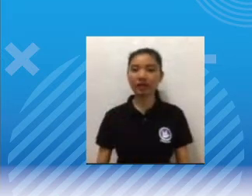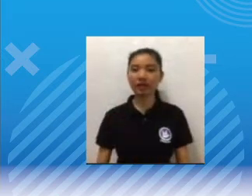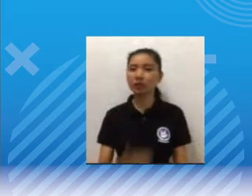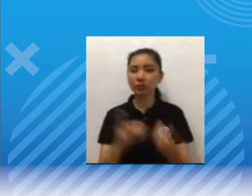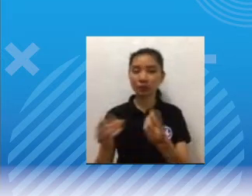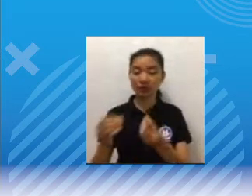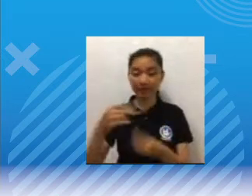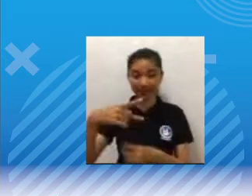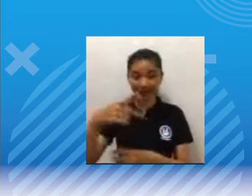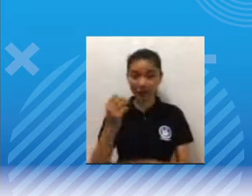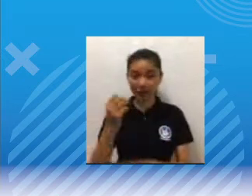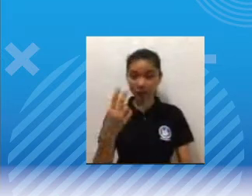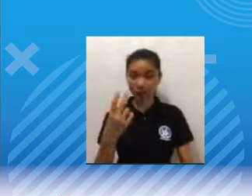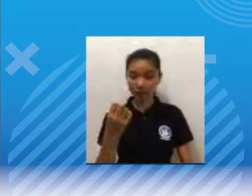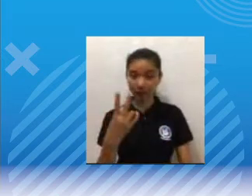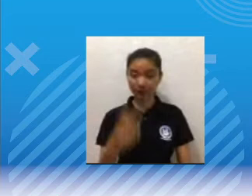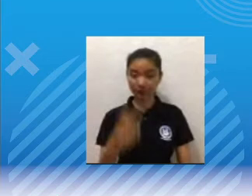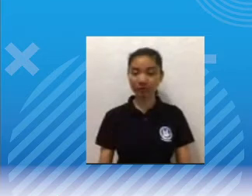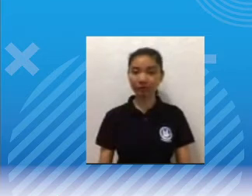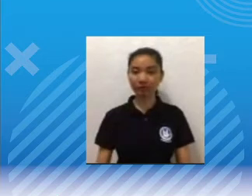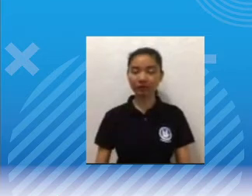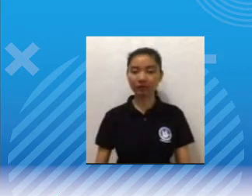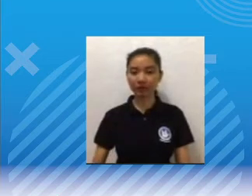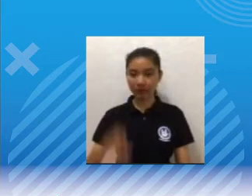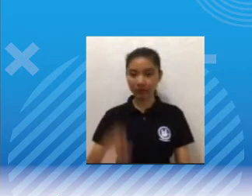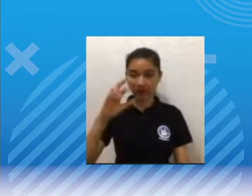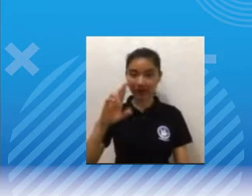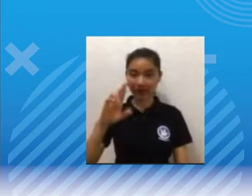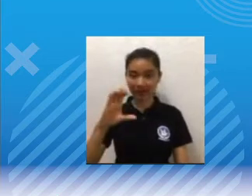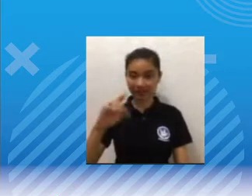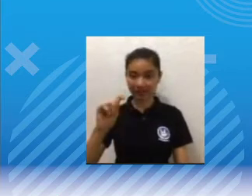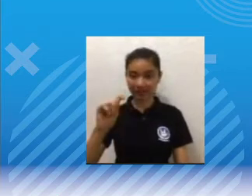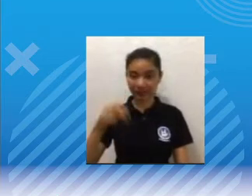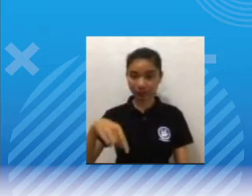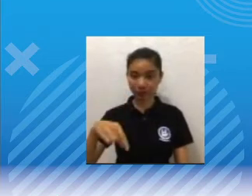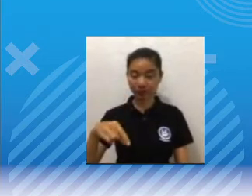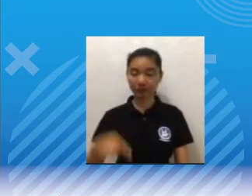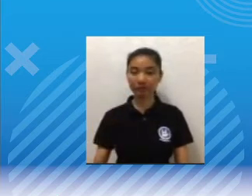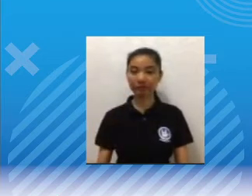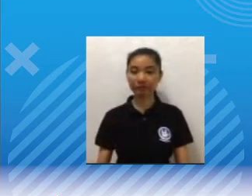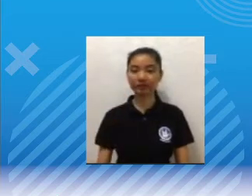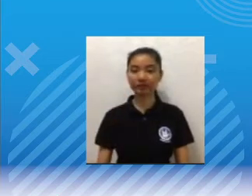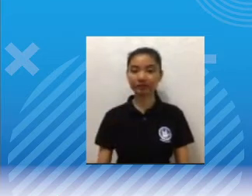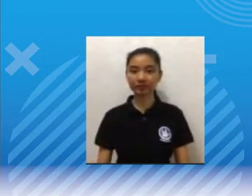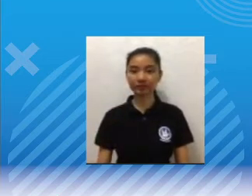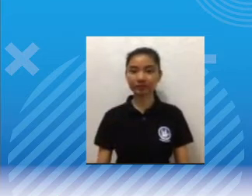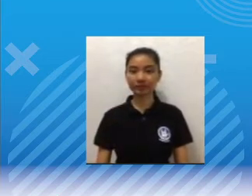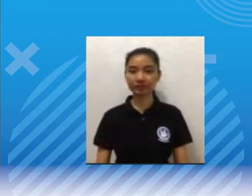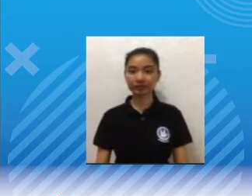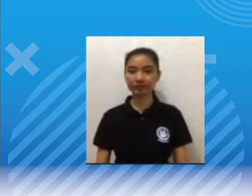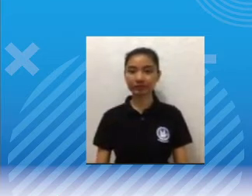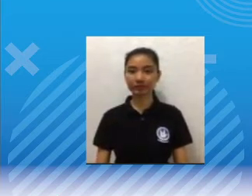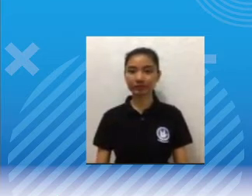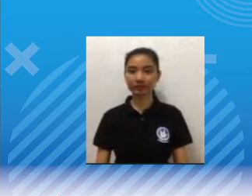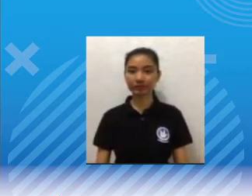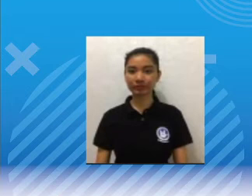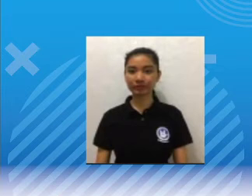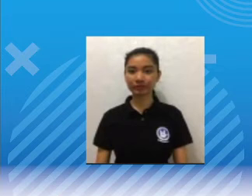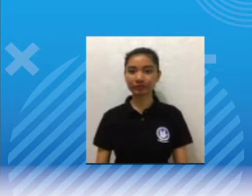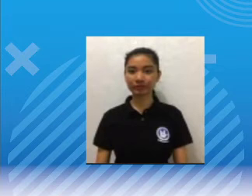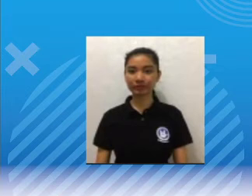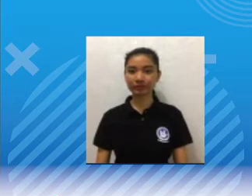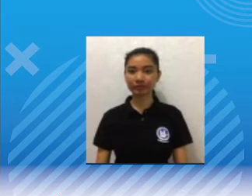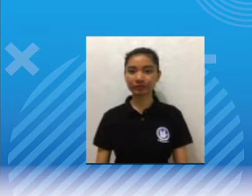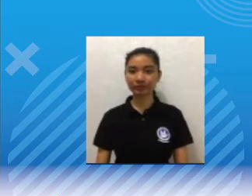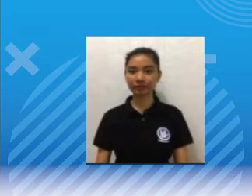is RCTQ? No? So RCTQ is the full name is the Philippine National Research Center for